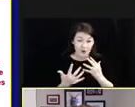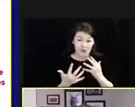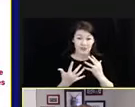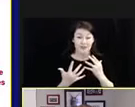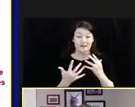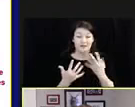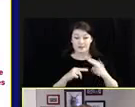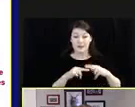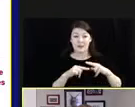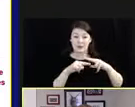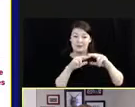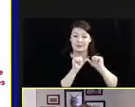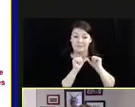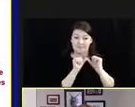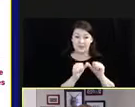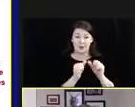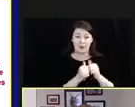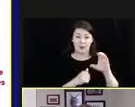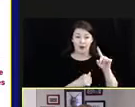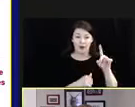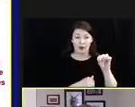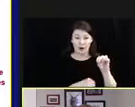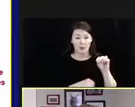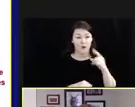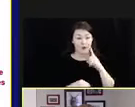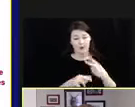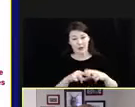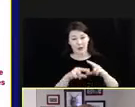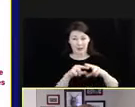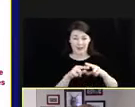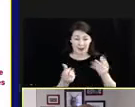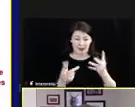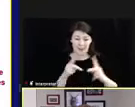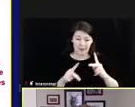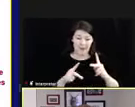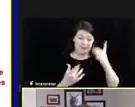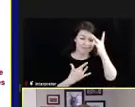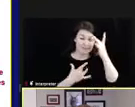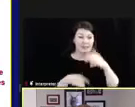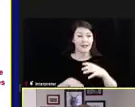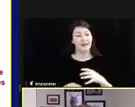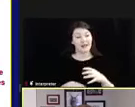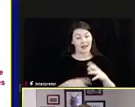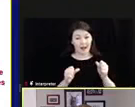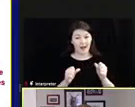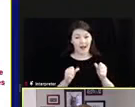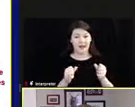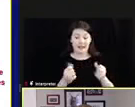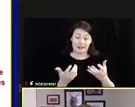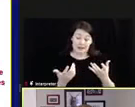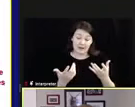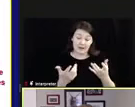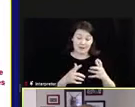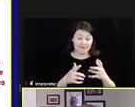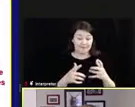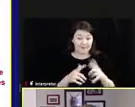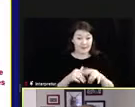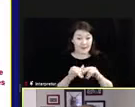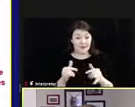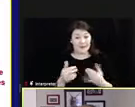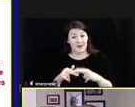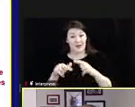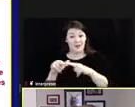Colorado right now with an acceleration in cases, which we know can potentially lead to an acceleration in our hospitalizations as well. Next